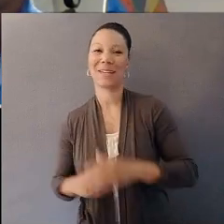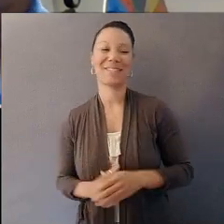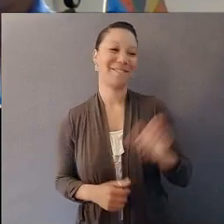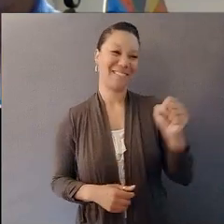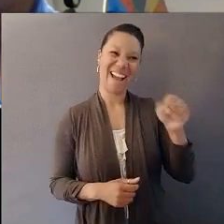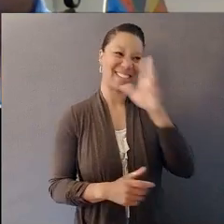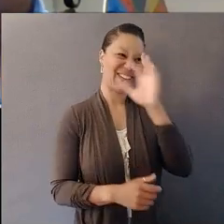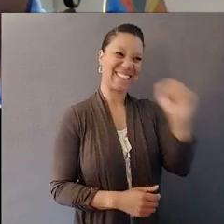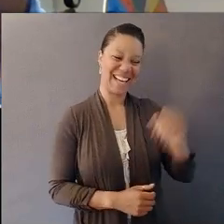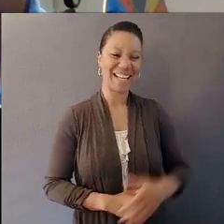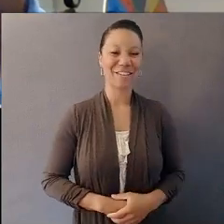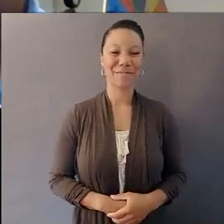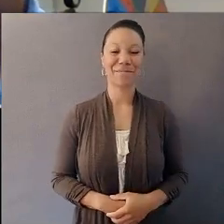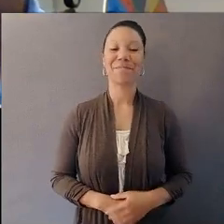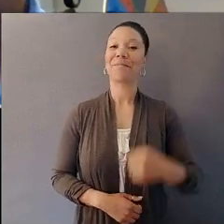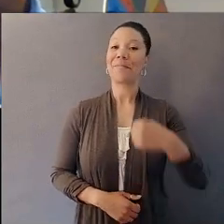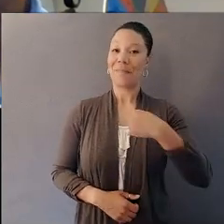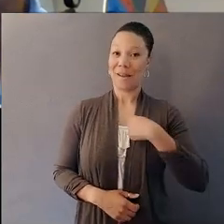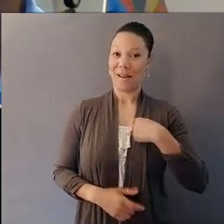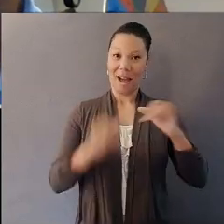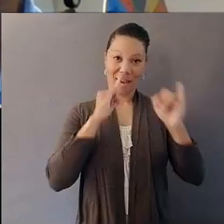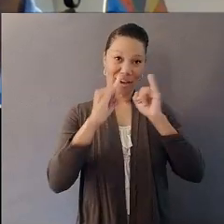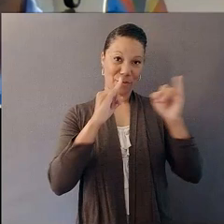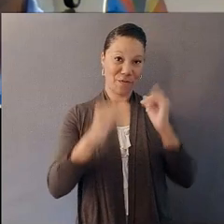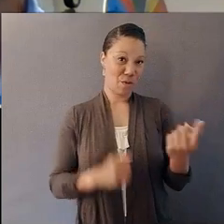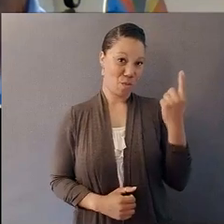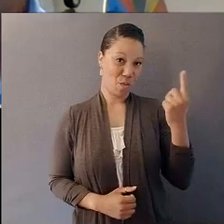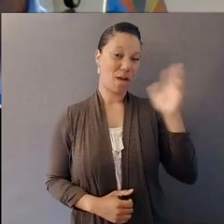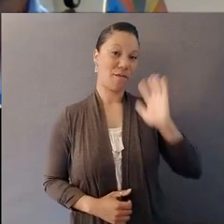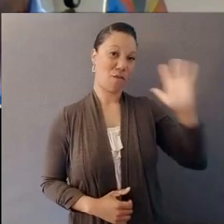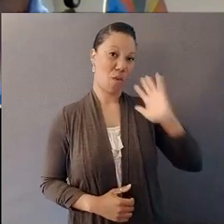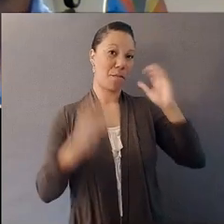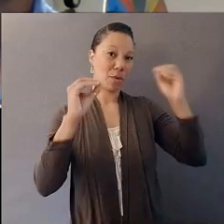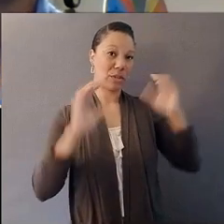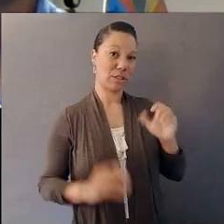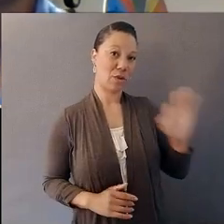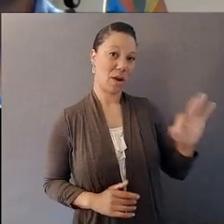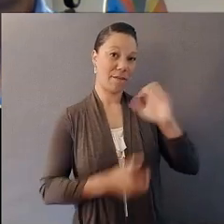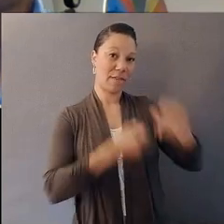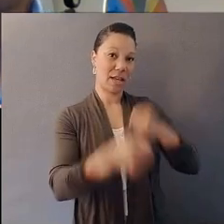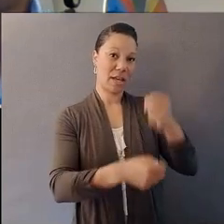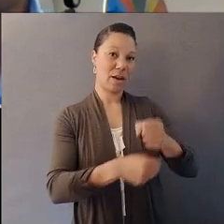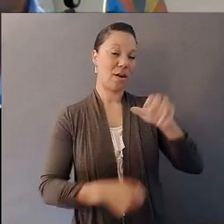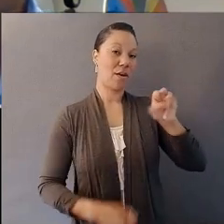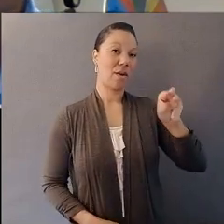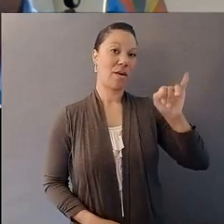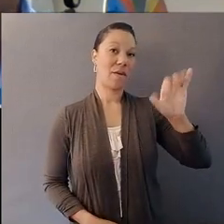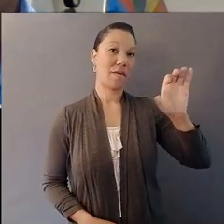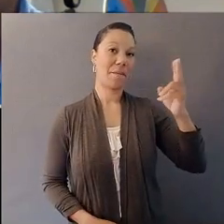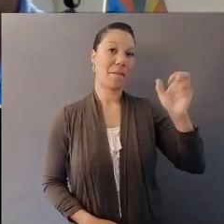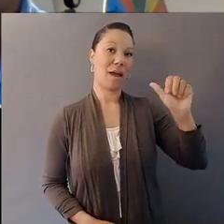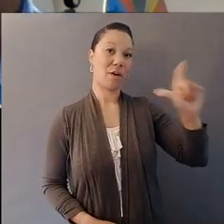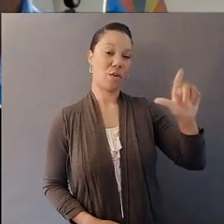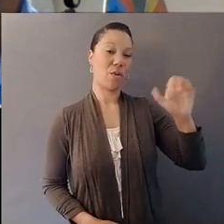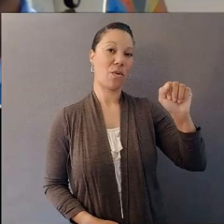fascinating. So I interviewed one of our former Teachers of the Year. It's Michael Steele, and he is a teacher over